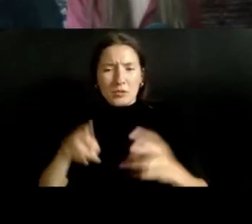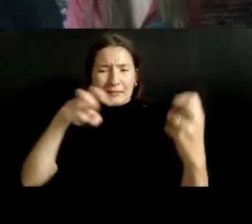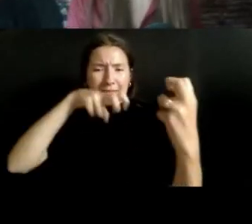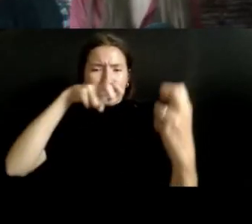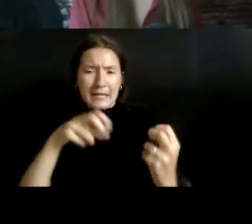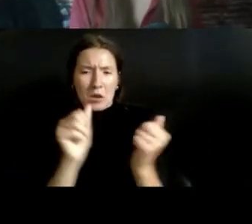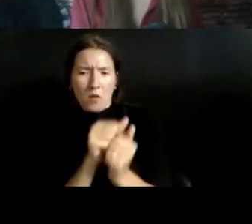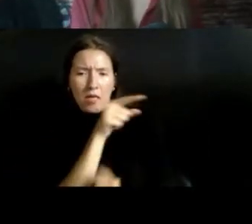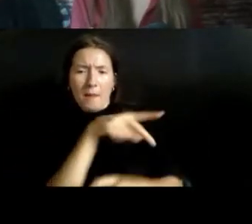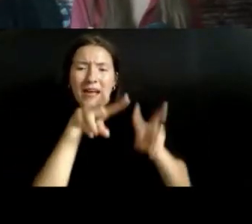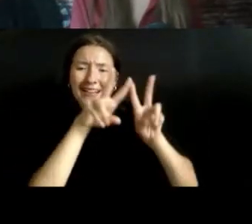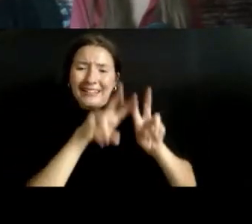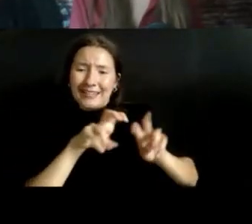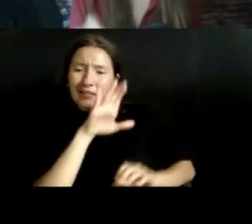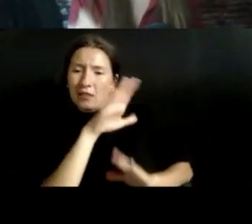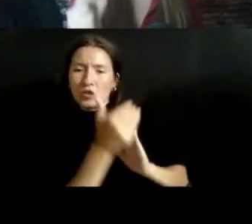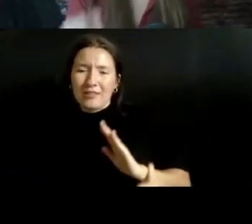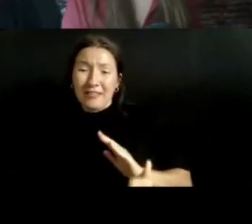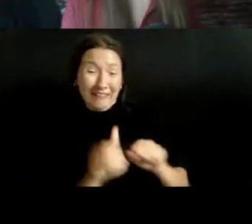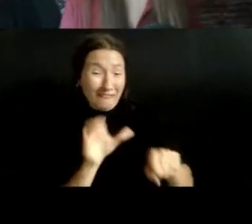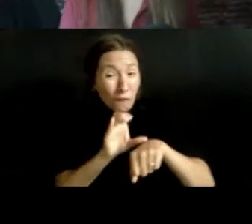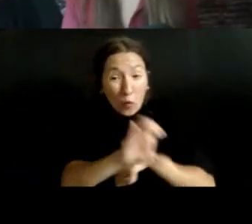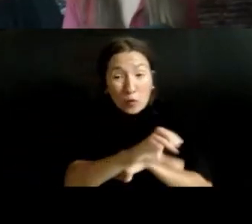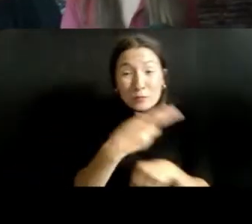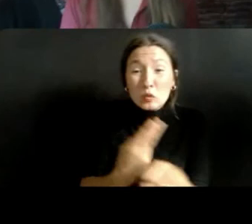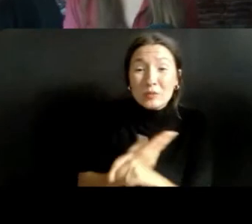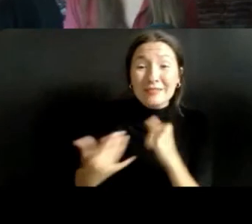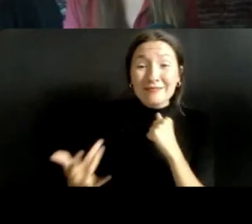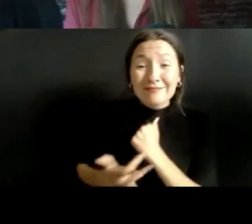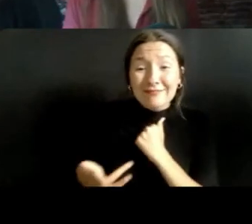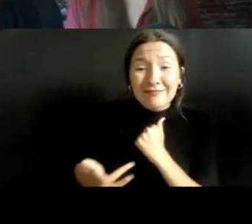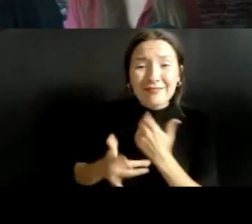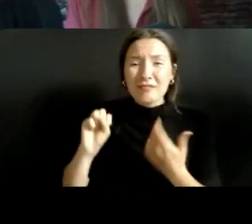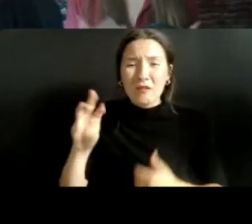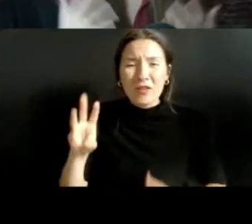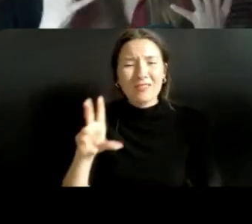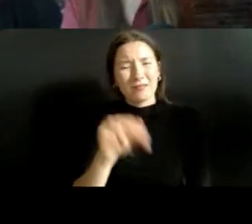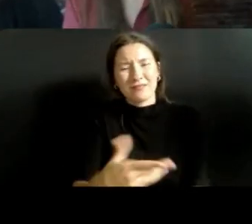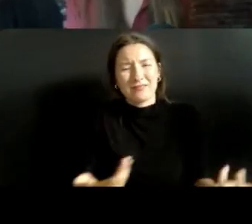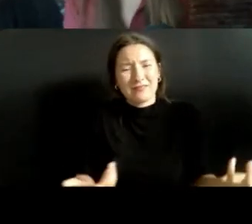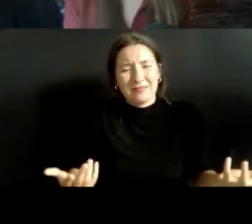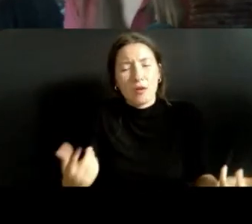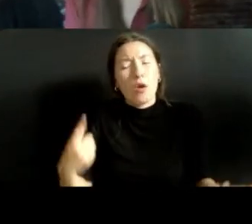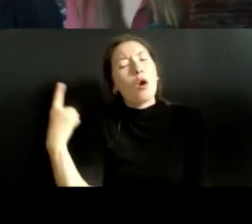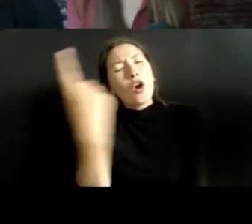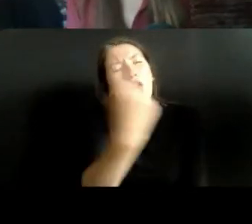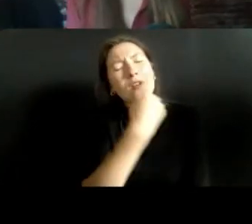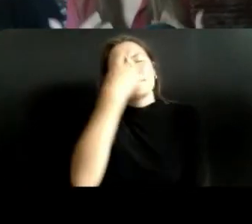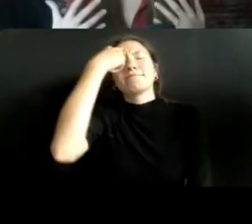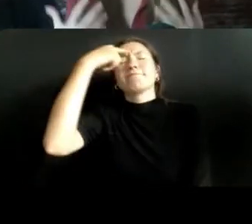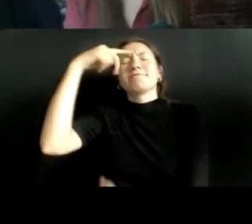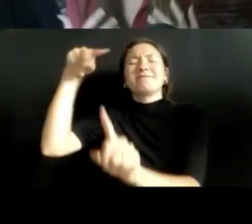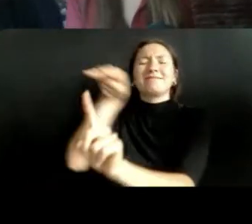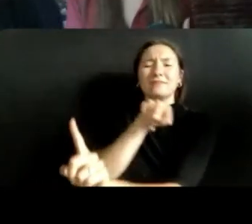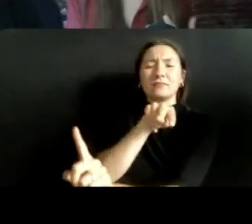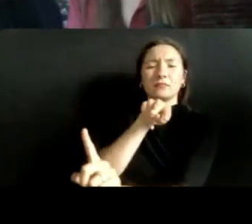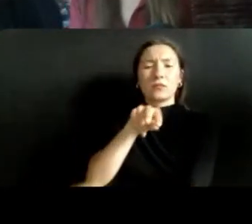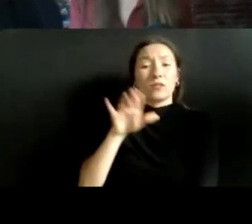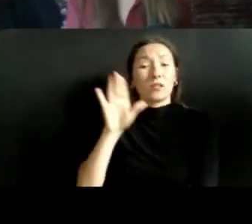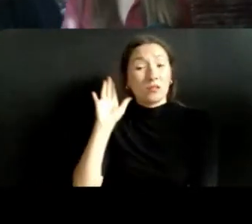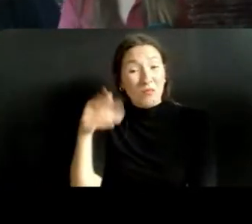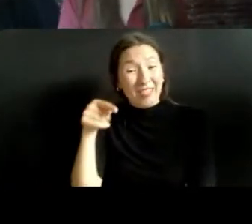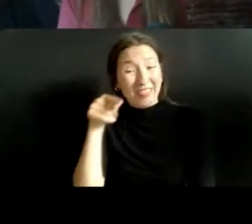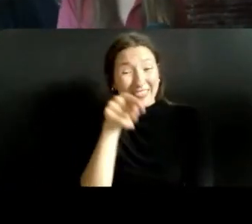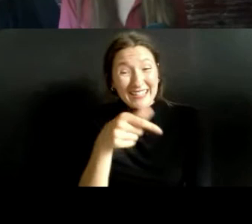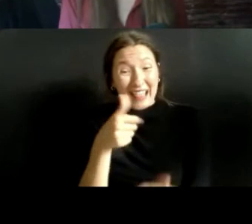the software. So always look at a lens of, is this really helpful? Am I teaching it in a useful way? Am I teaching it